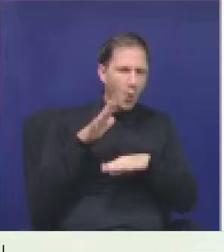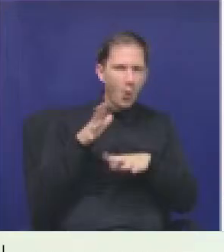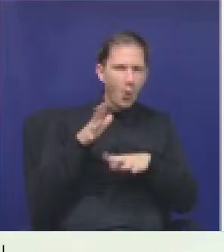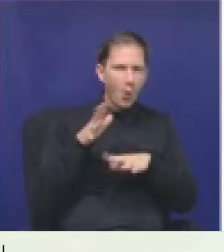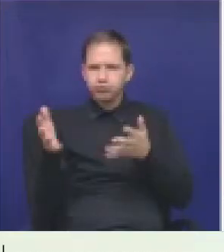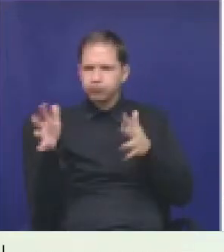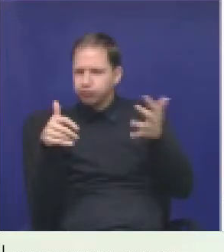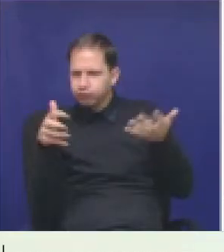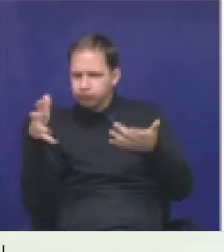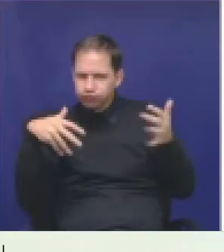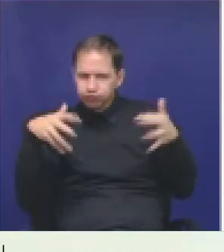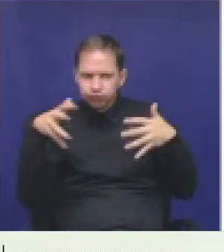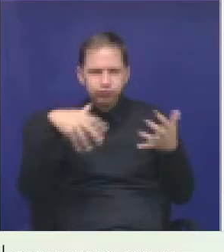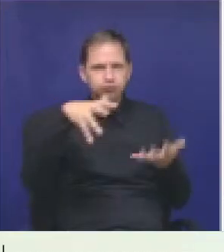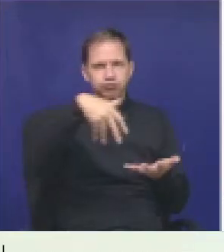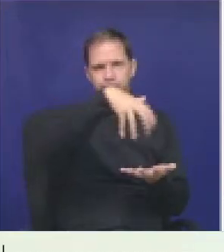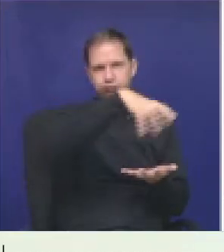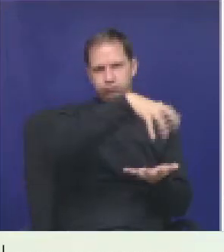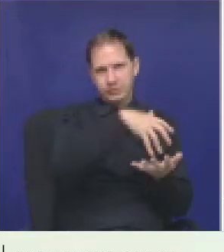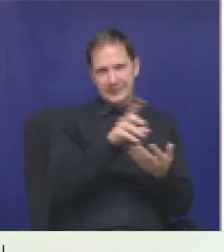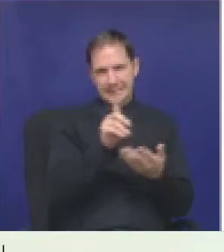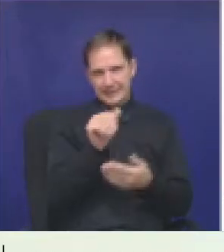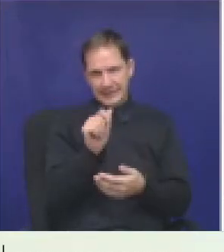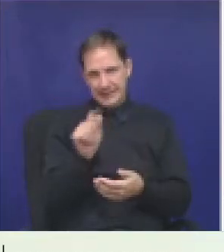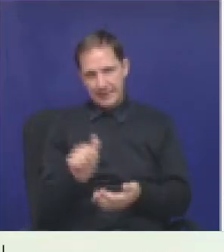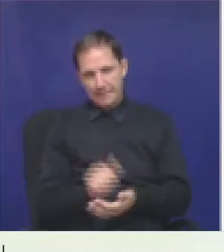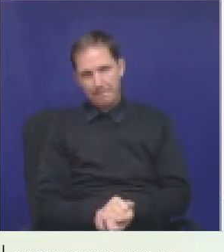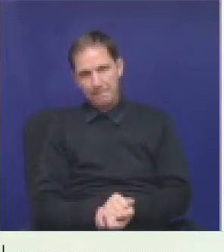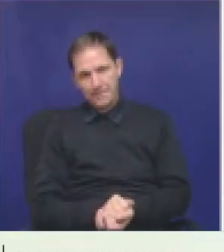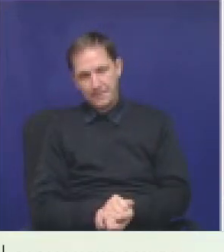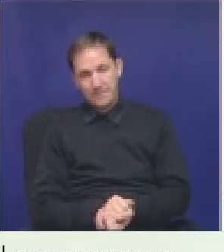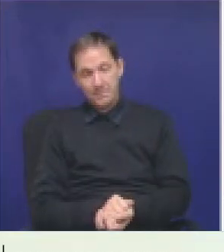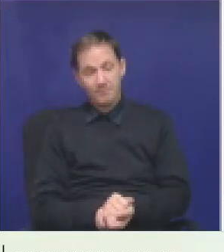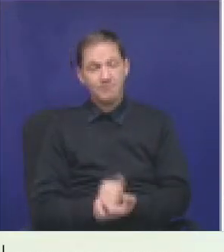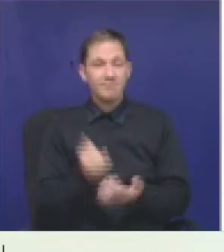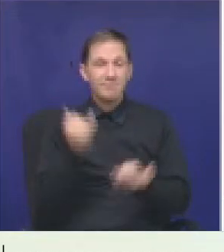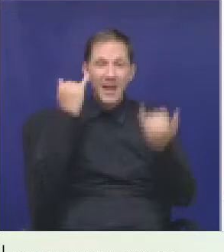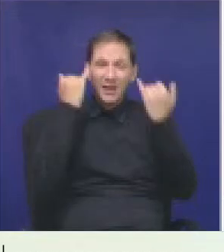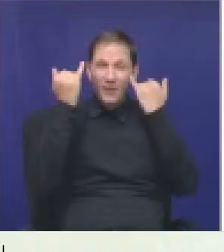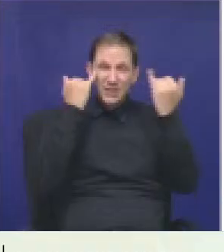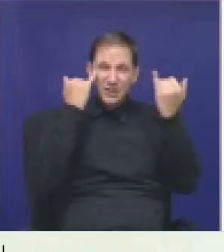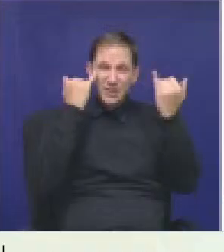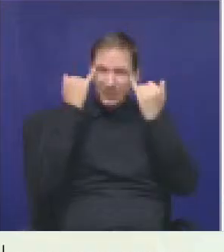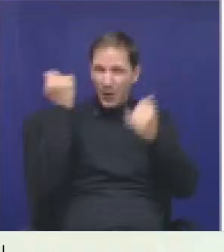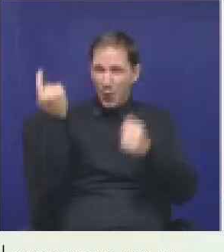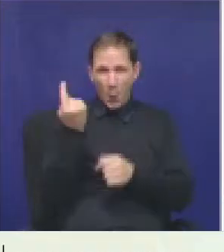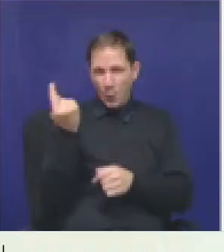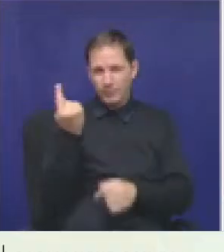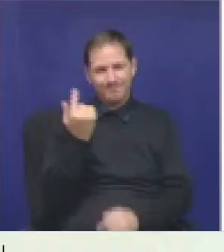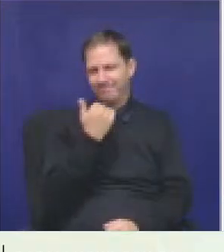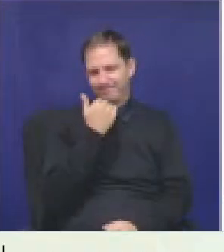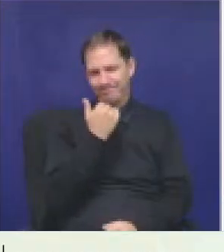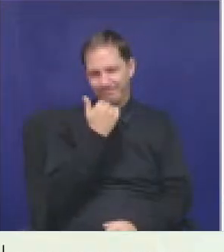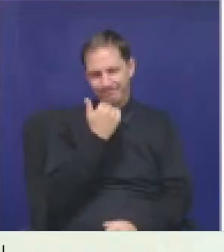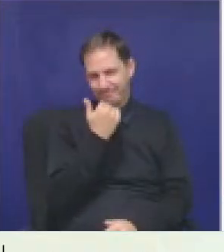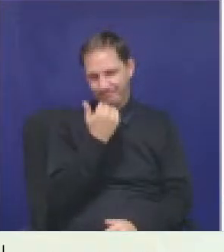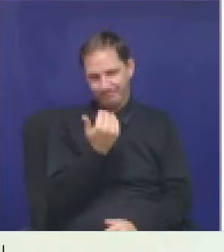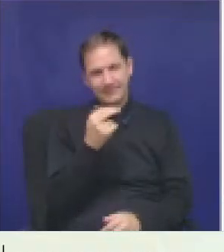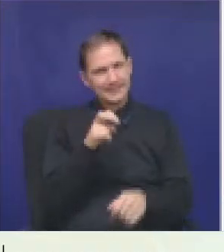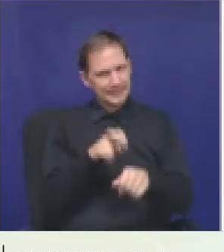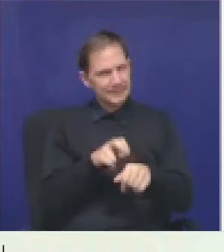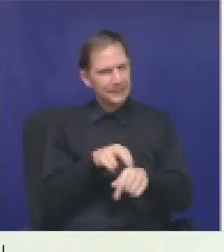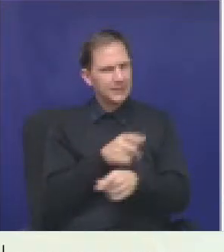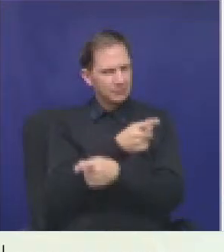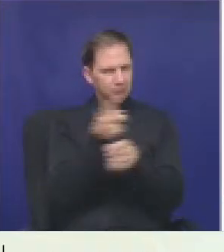However, honorable members, innovation alone, though, is not enough. We need the public to understand and participate in the work of